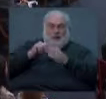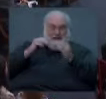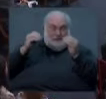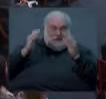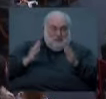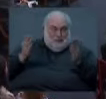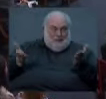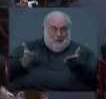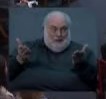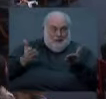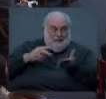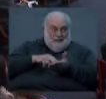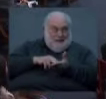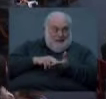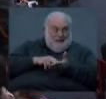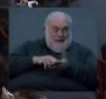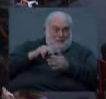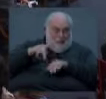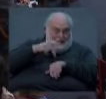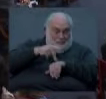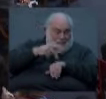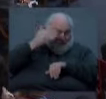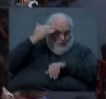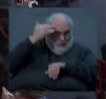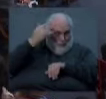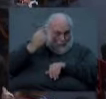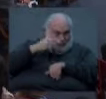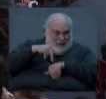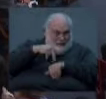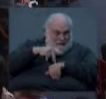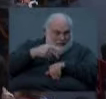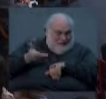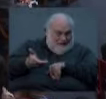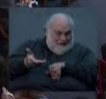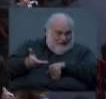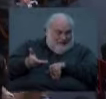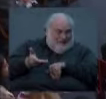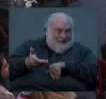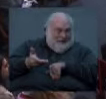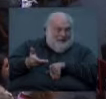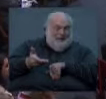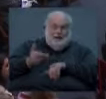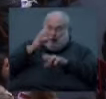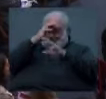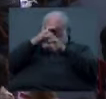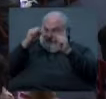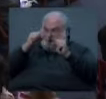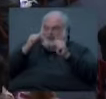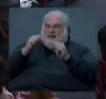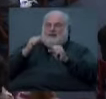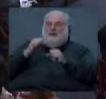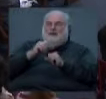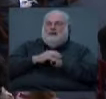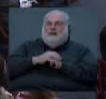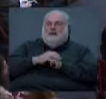here, and principals. I know there's at least one principal that's here, and superintendents.